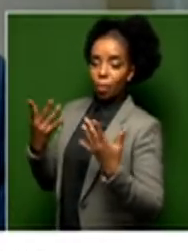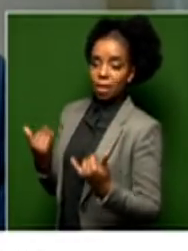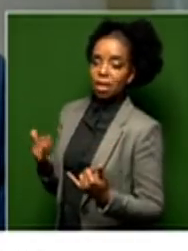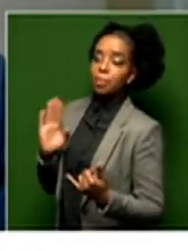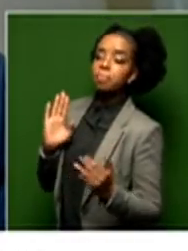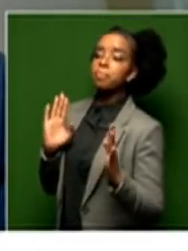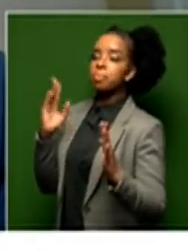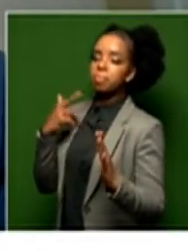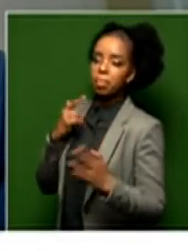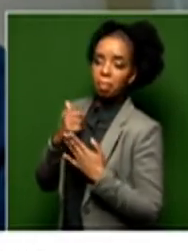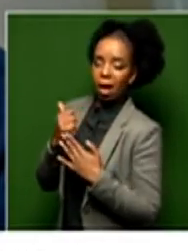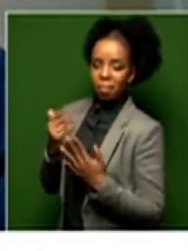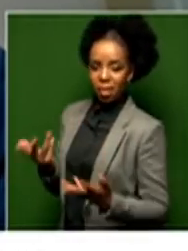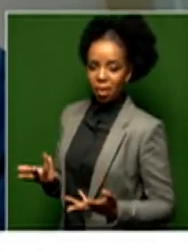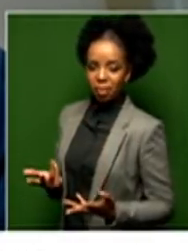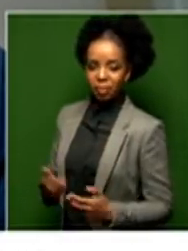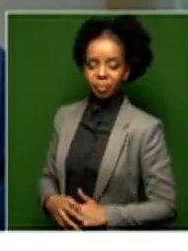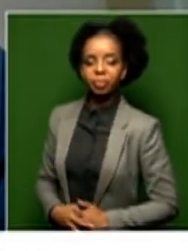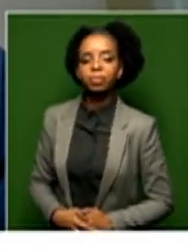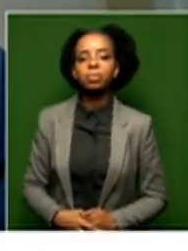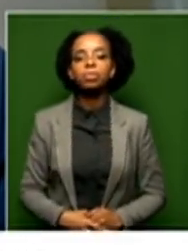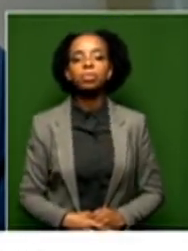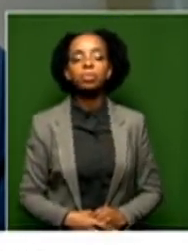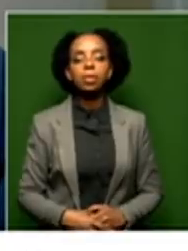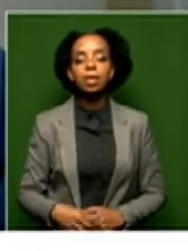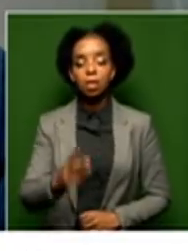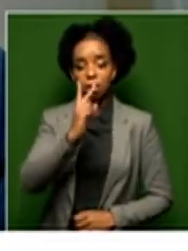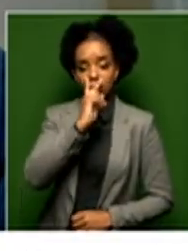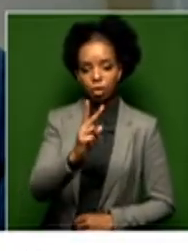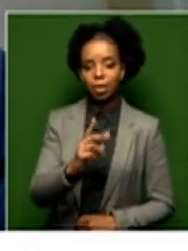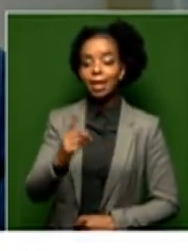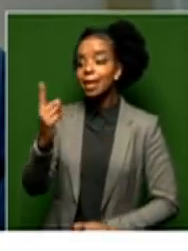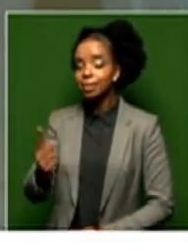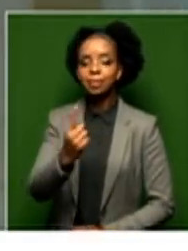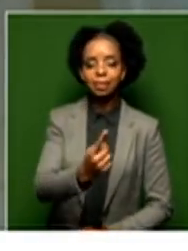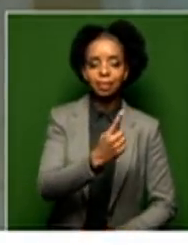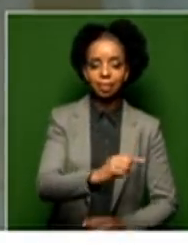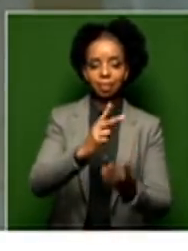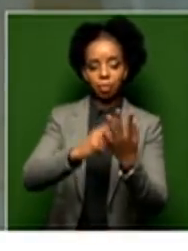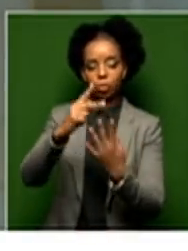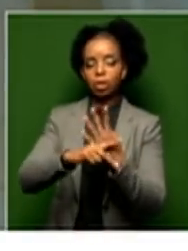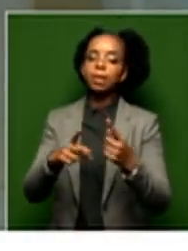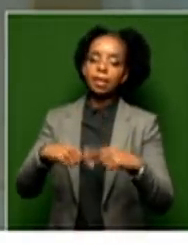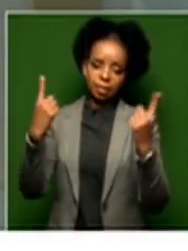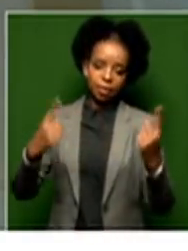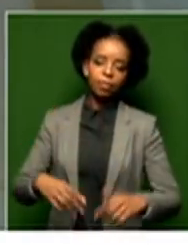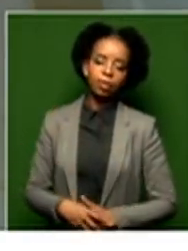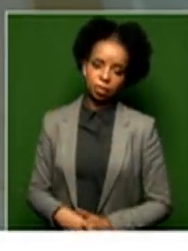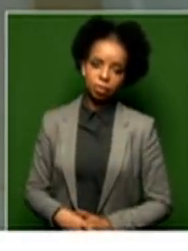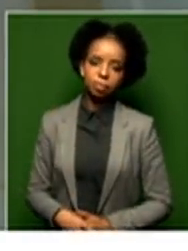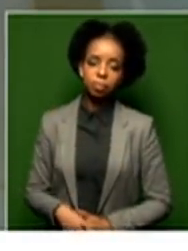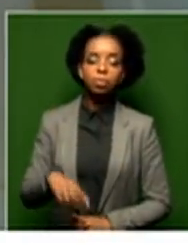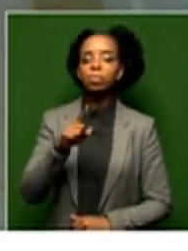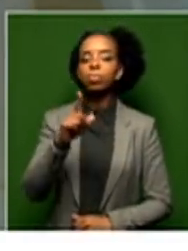speak? Yeah, look, every single project is different. So it's not a simple matter of